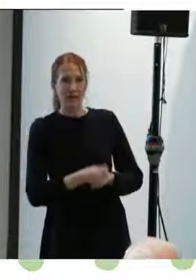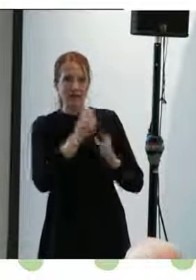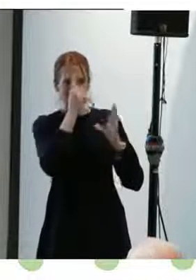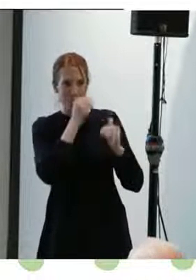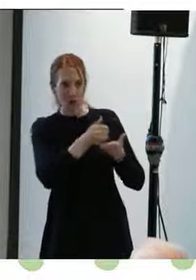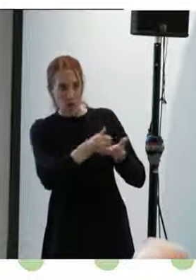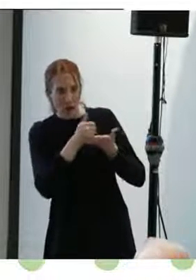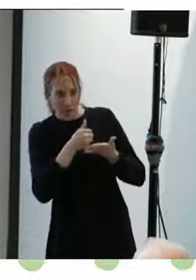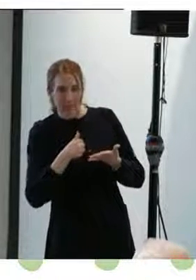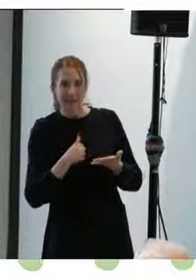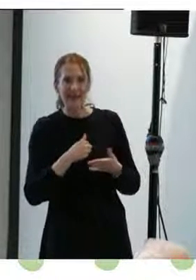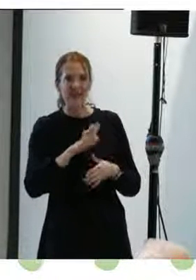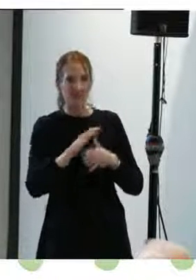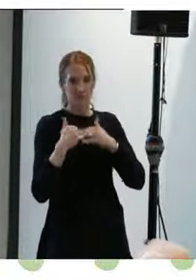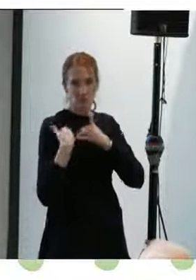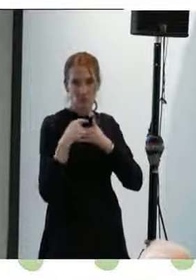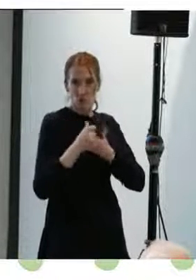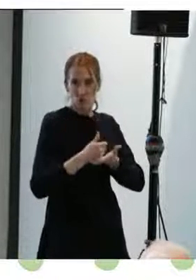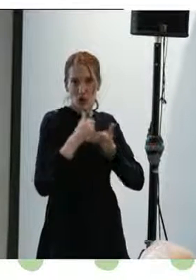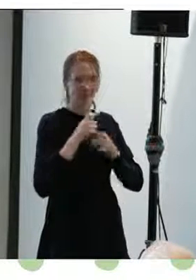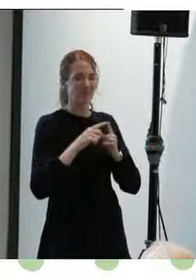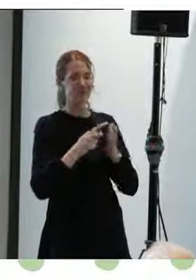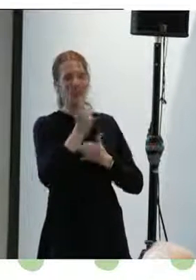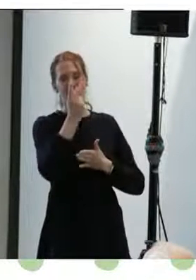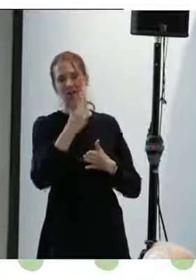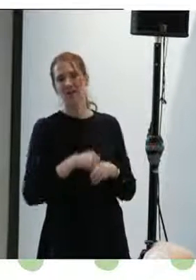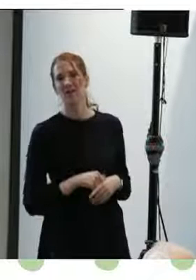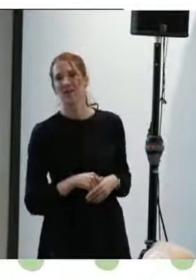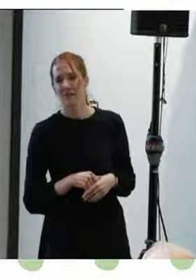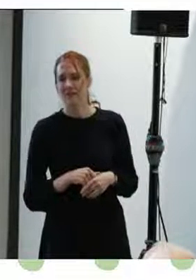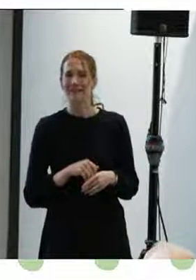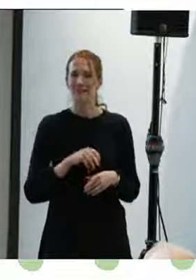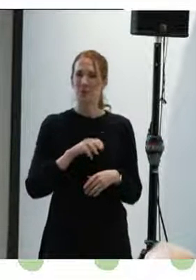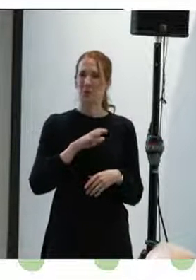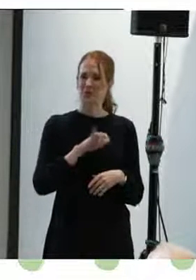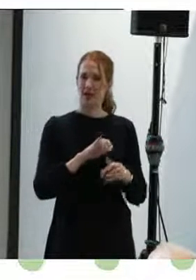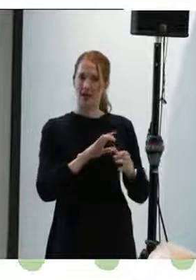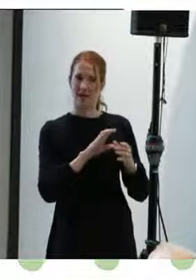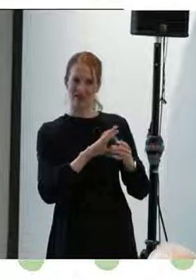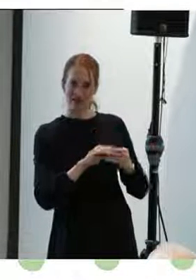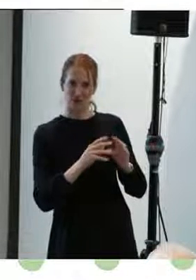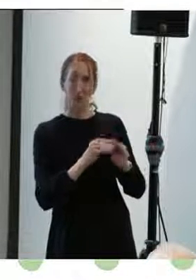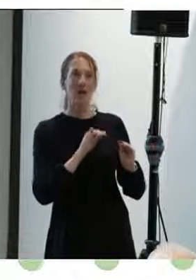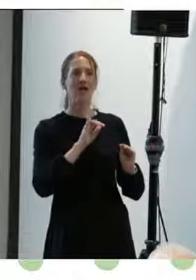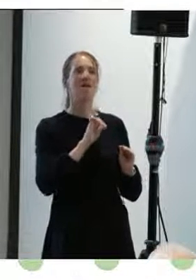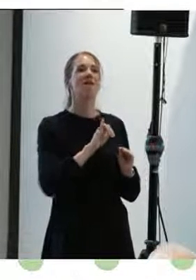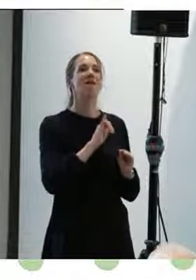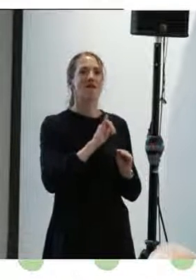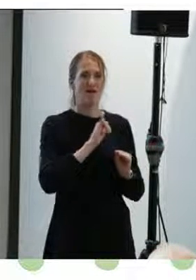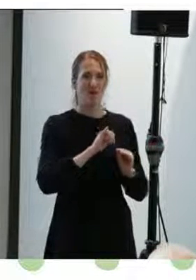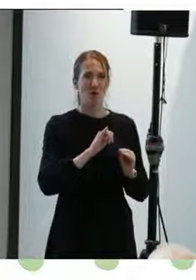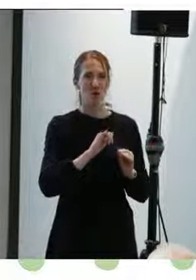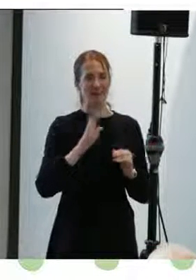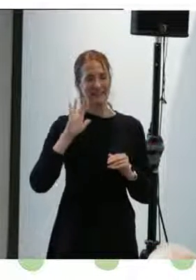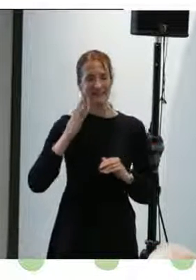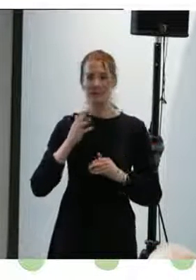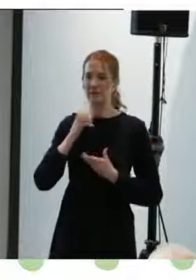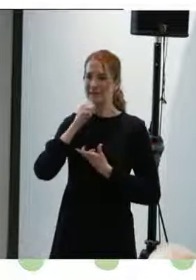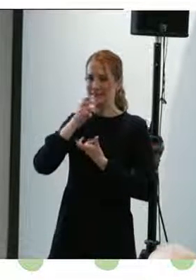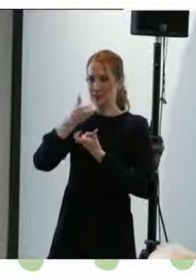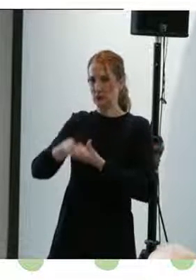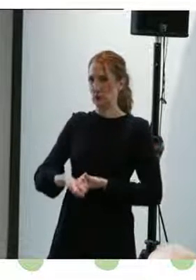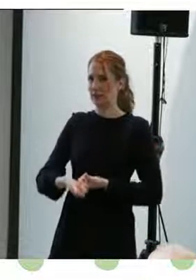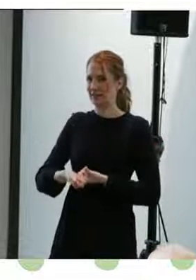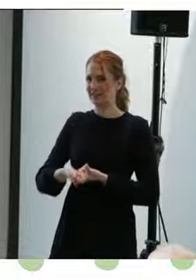to help me and they failed me. And that to me that's how I talk about distrust. Kind of